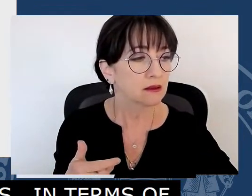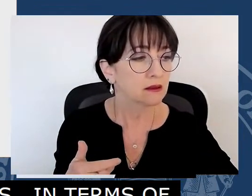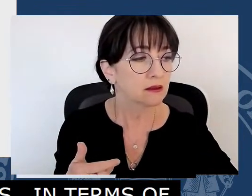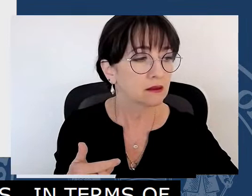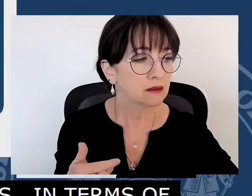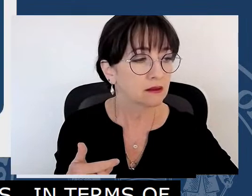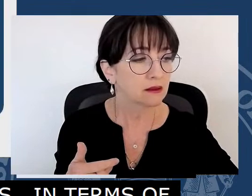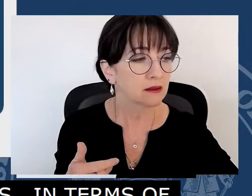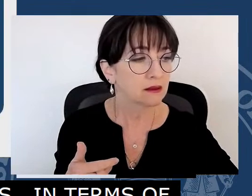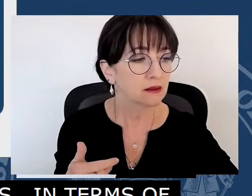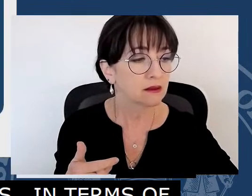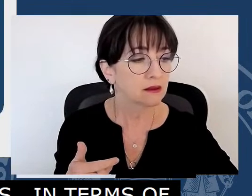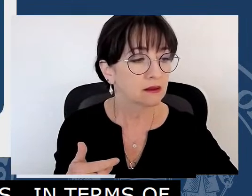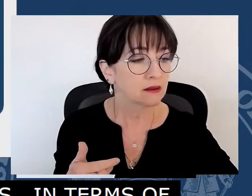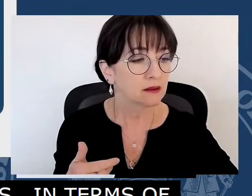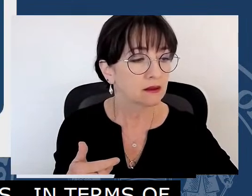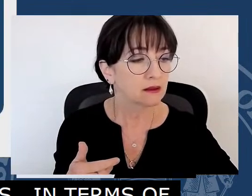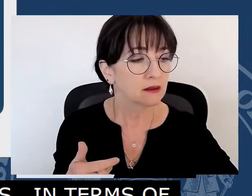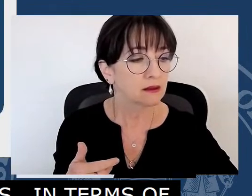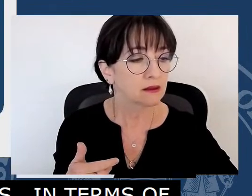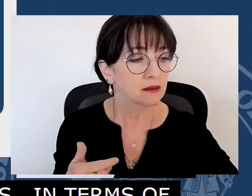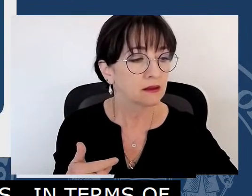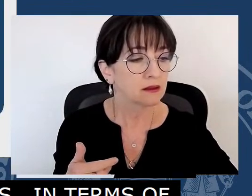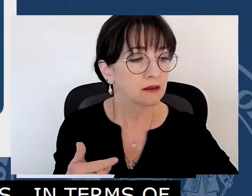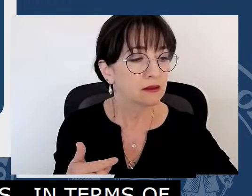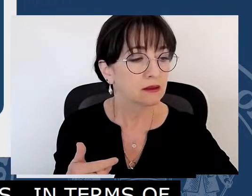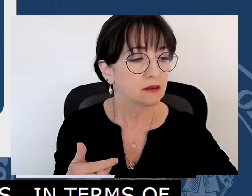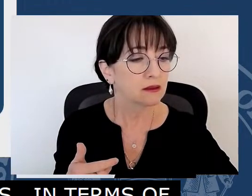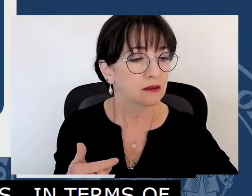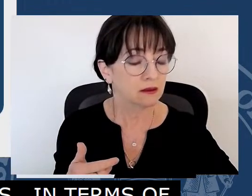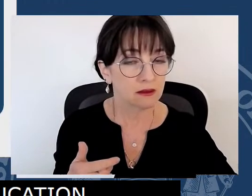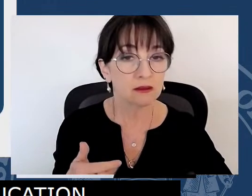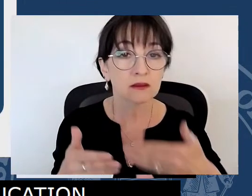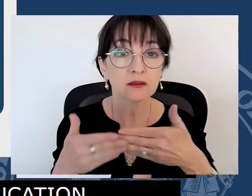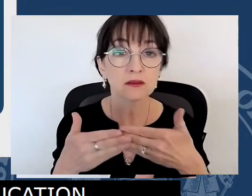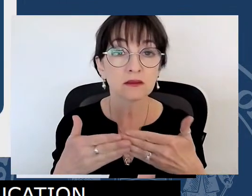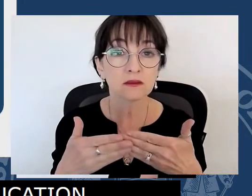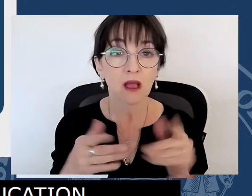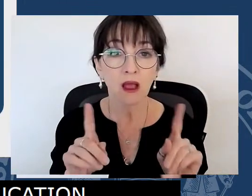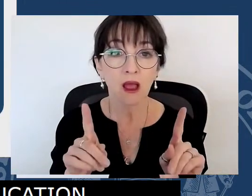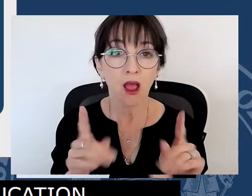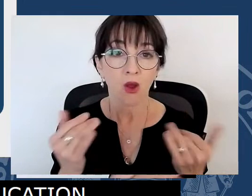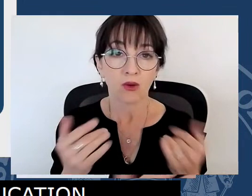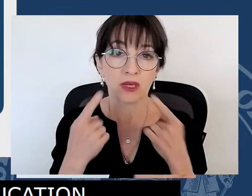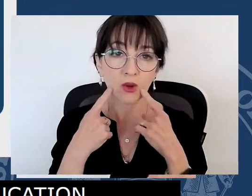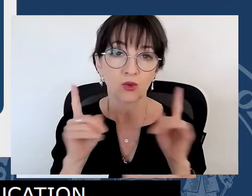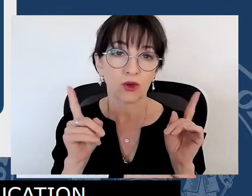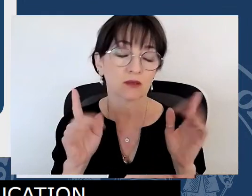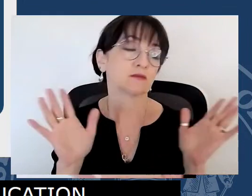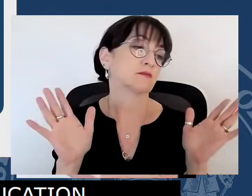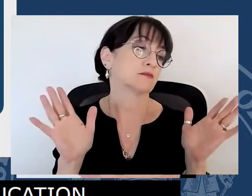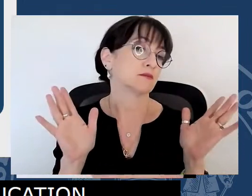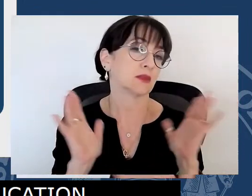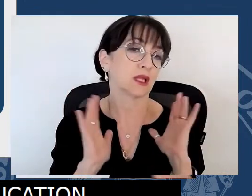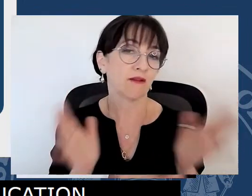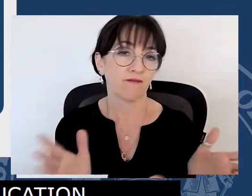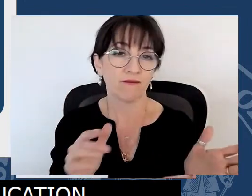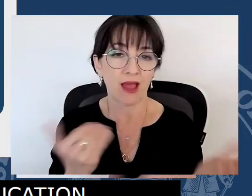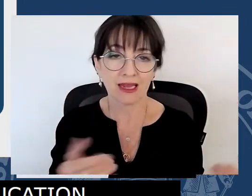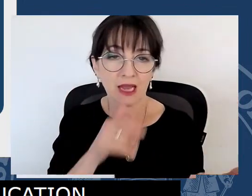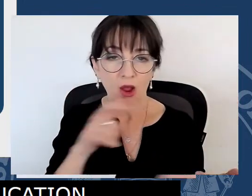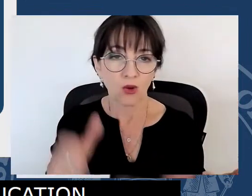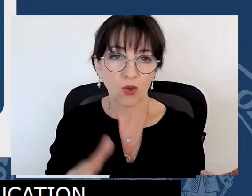Public education, clearly one of our biggest, oh, it's working. All right, I don't have to shout as much.